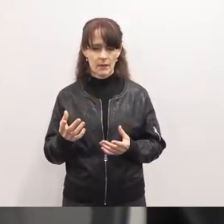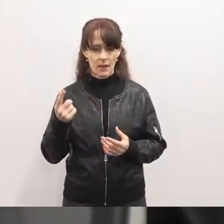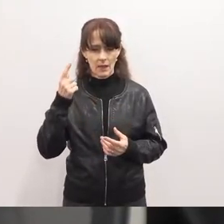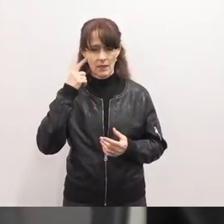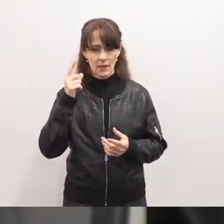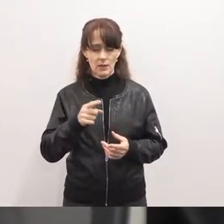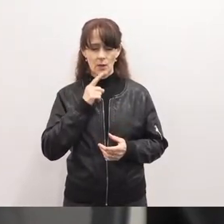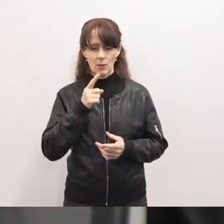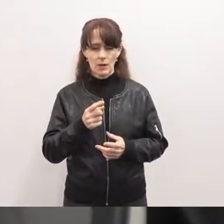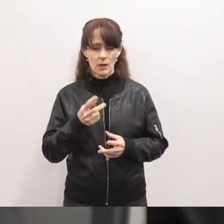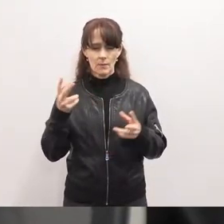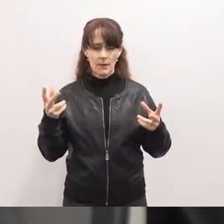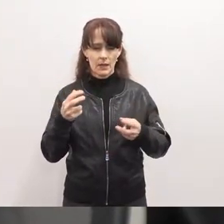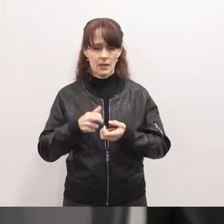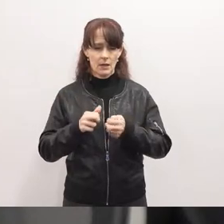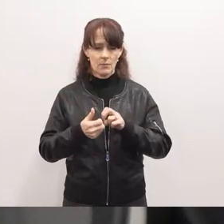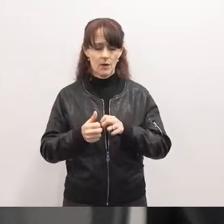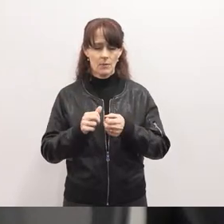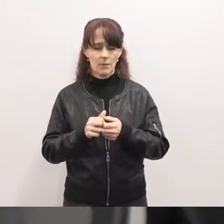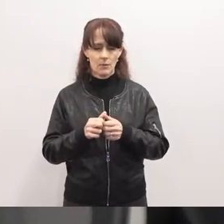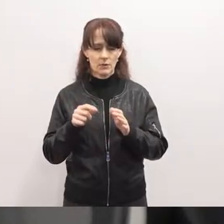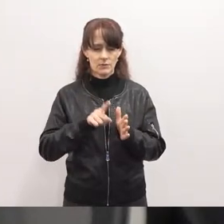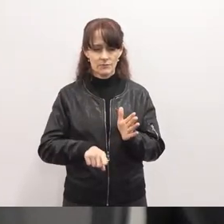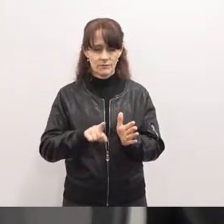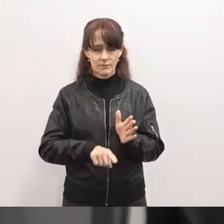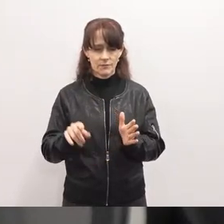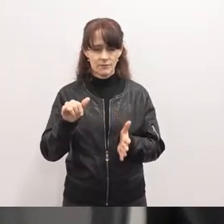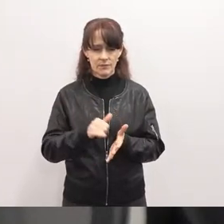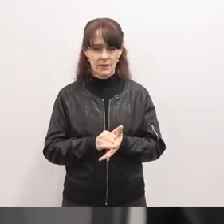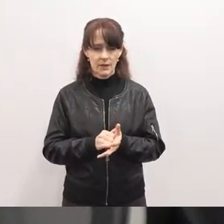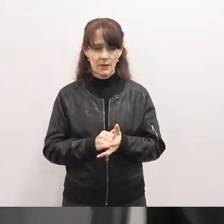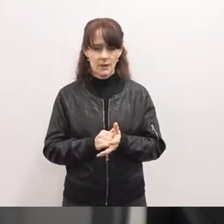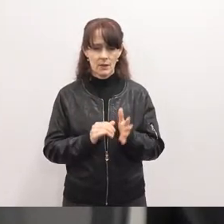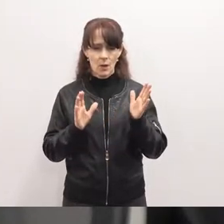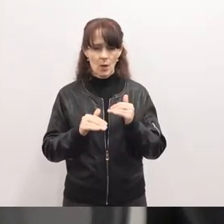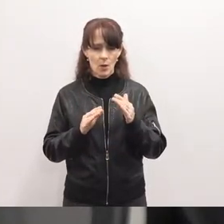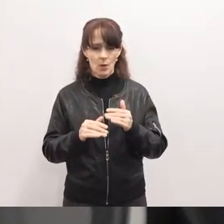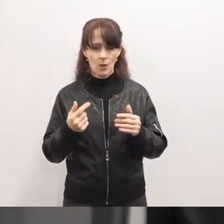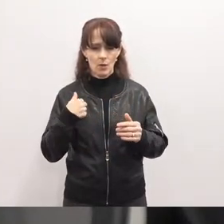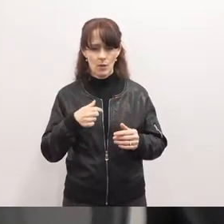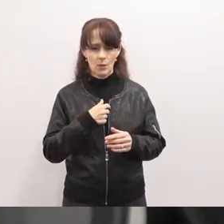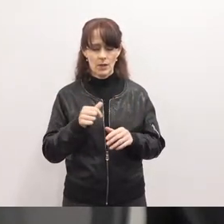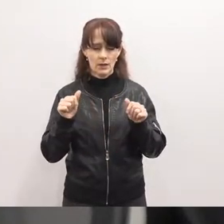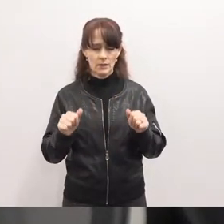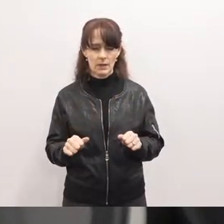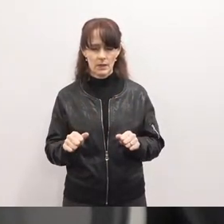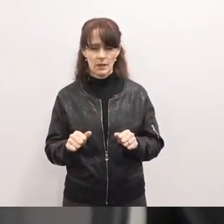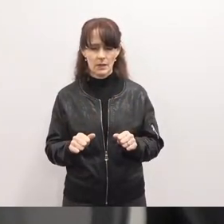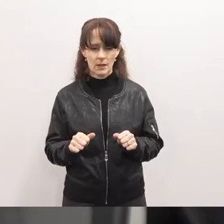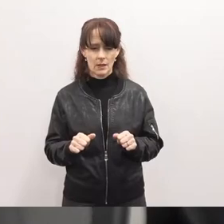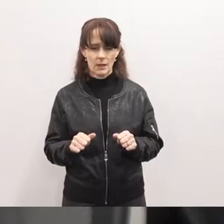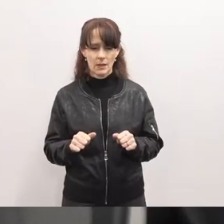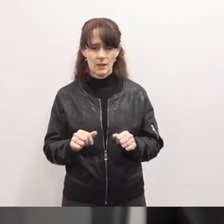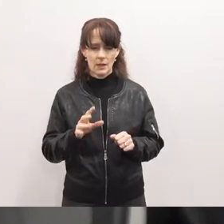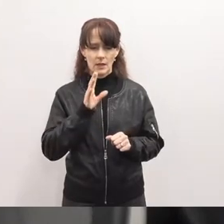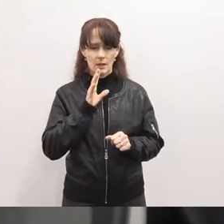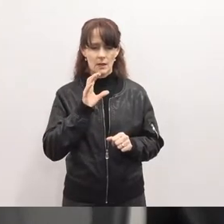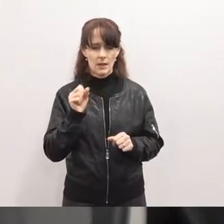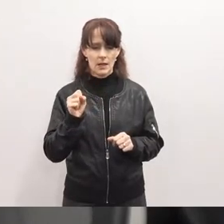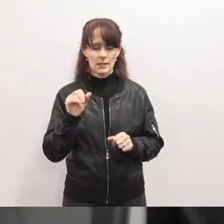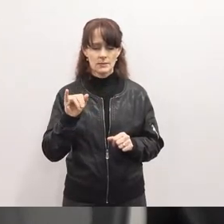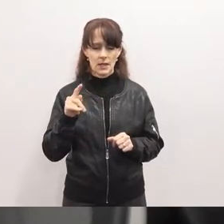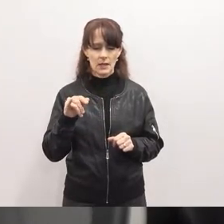really a big problem and we should really look into it. And so hopefully we can. I brought it up to site council